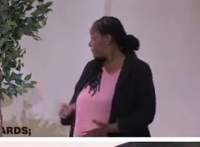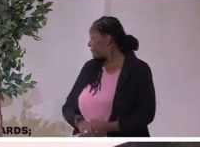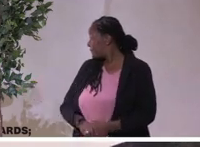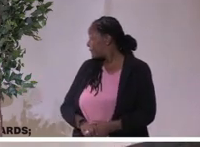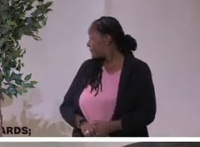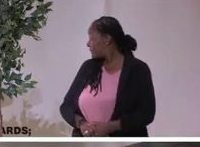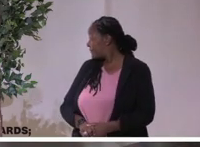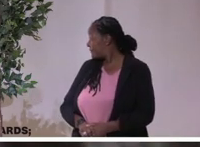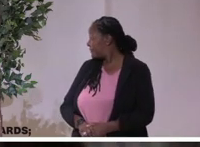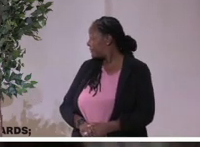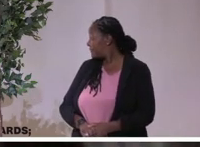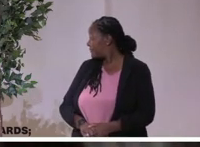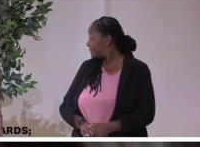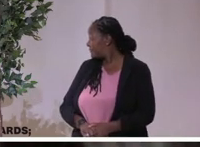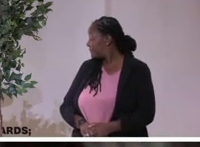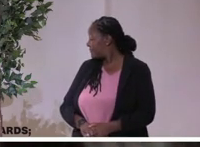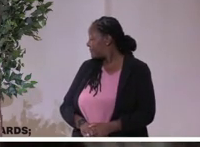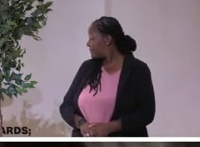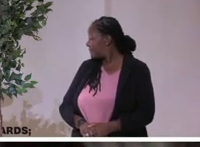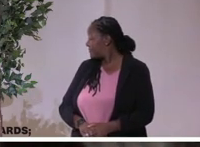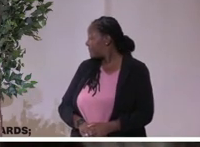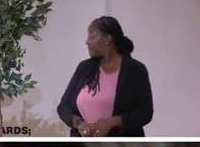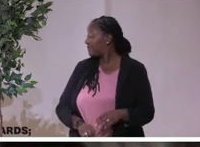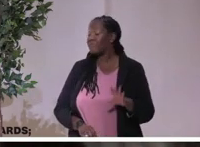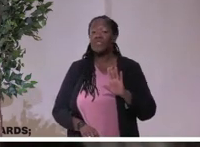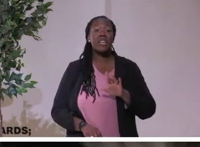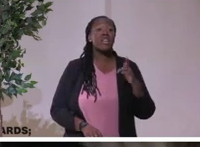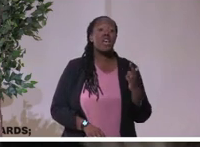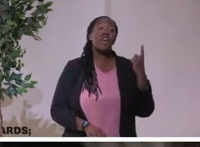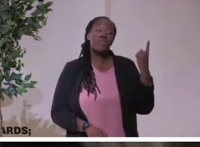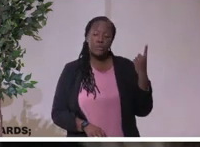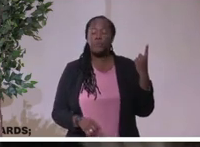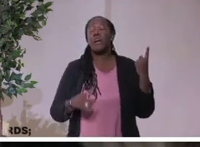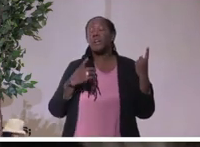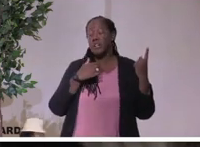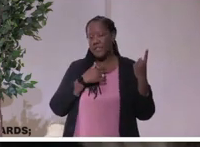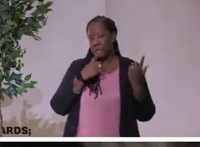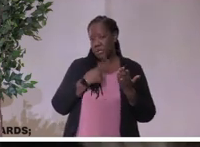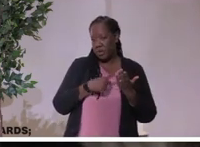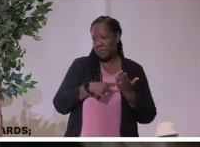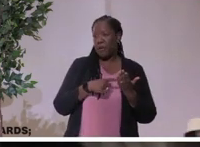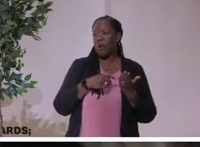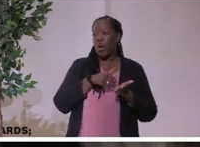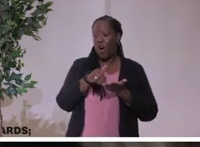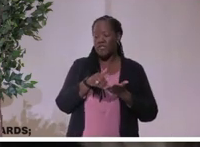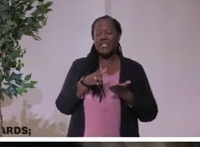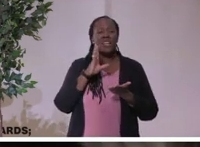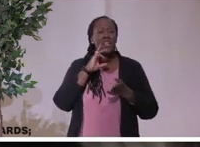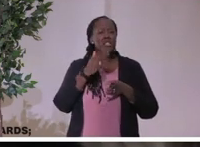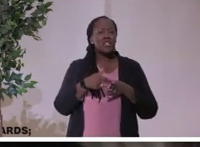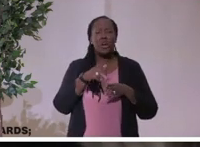it. Yeah, sure. There's one that it's being talked a lot about is closed loop